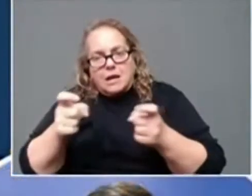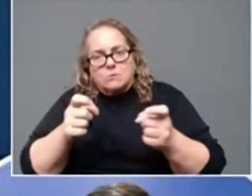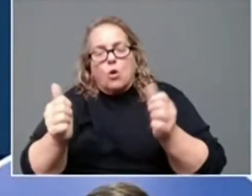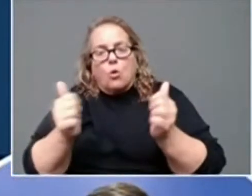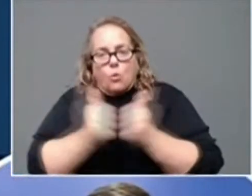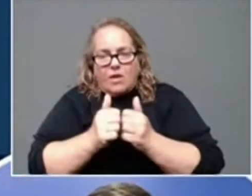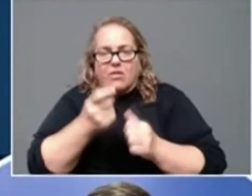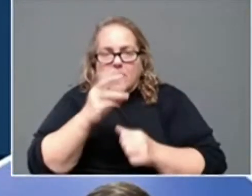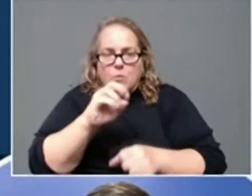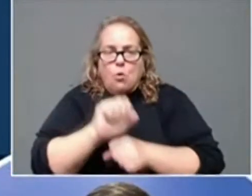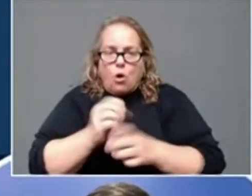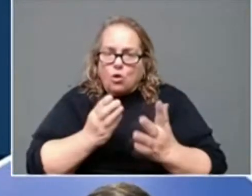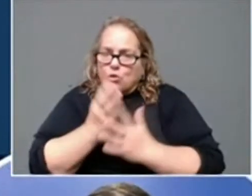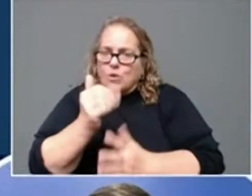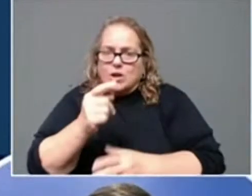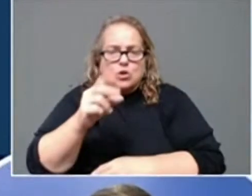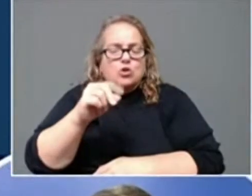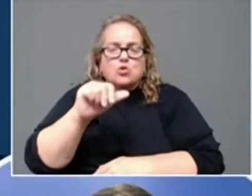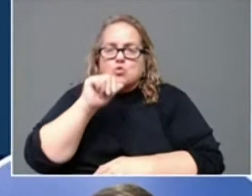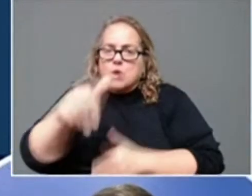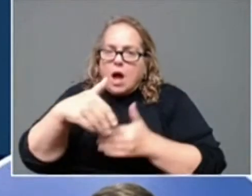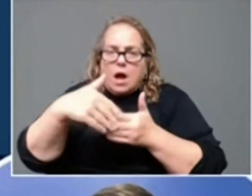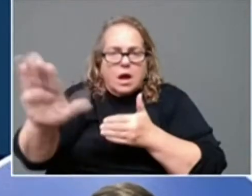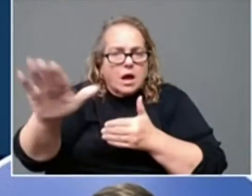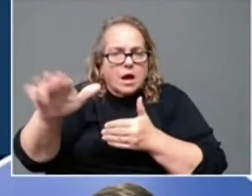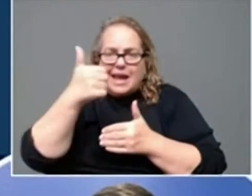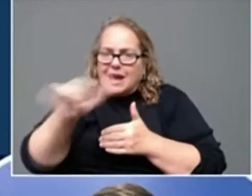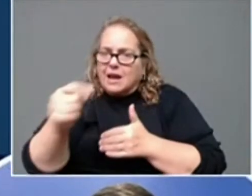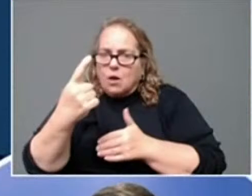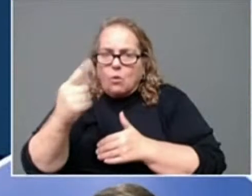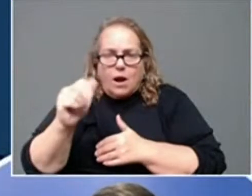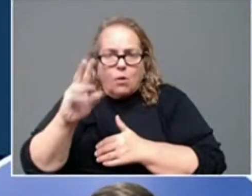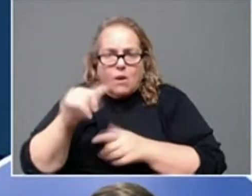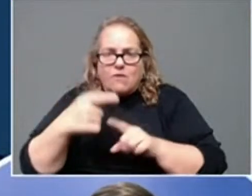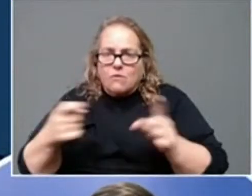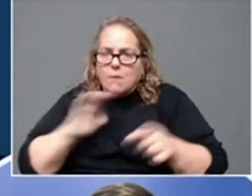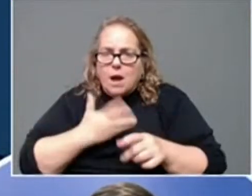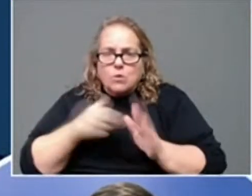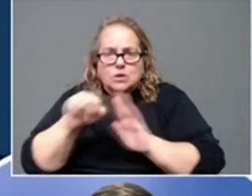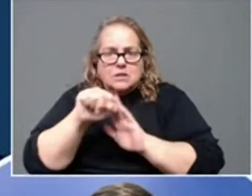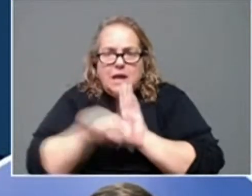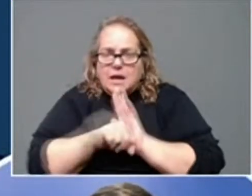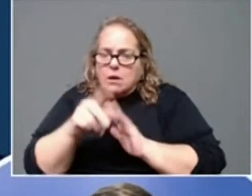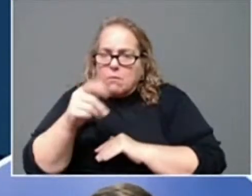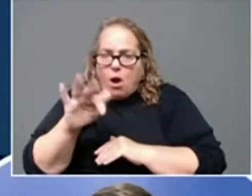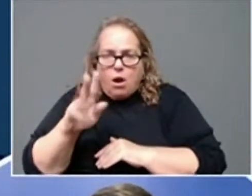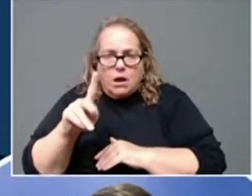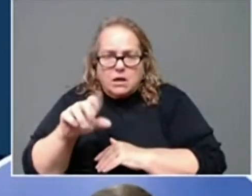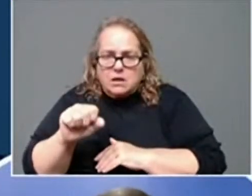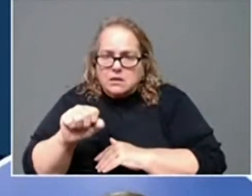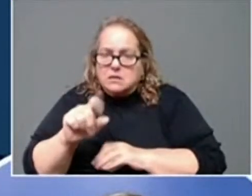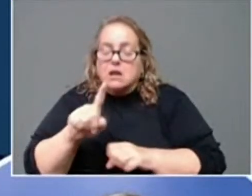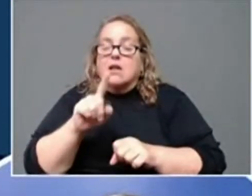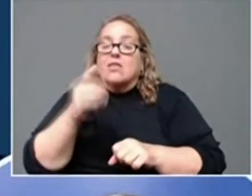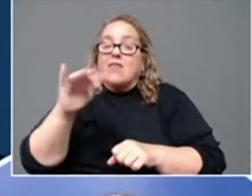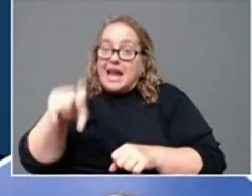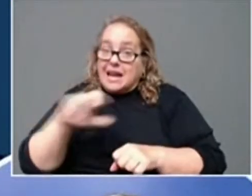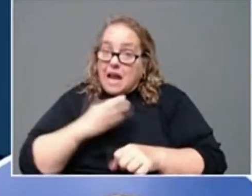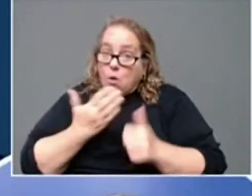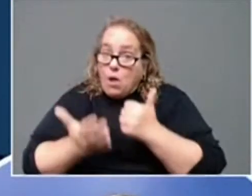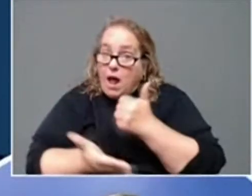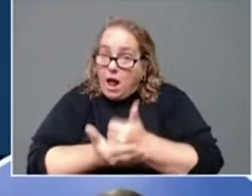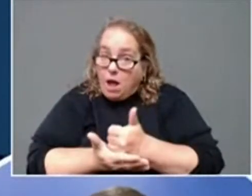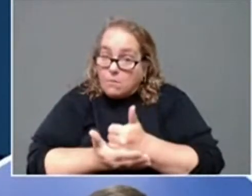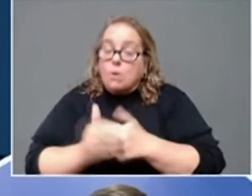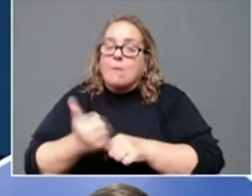Do not turn anybody away at any of our state parks. Let's work to confirm that they need our help. Make sure that they are